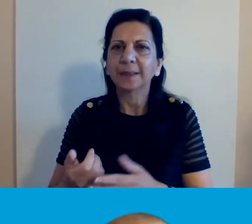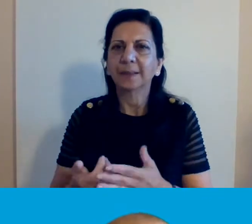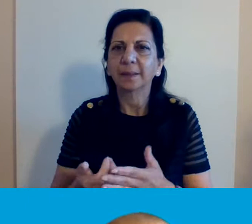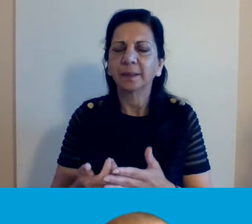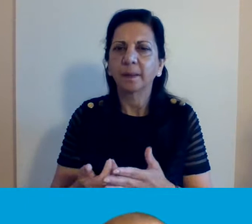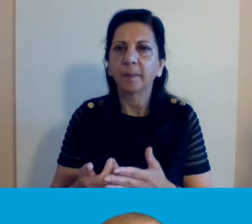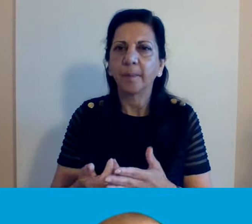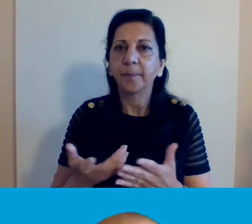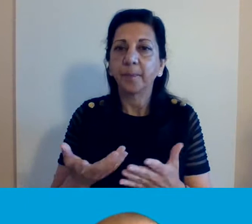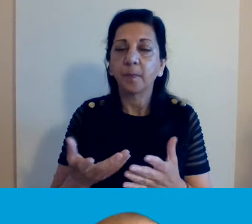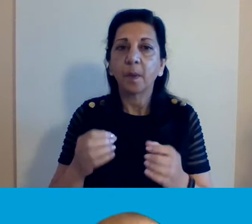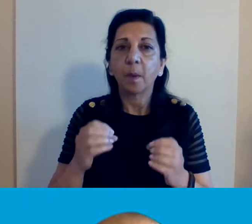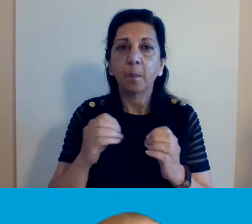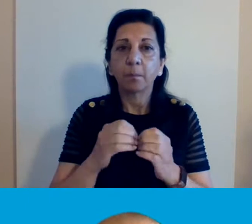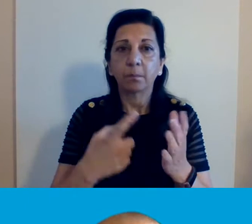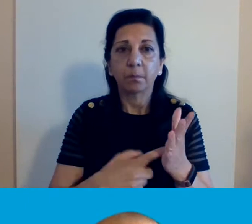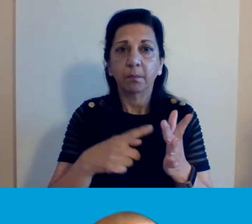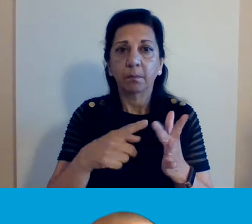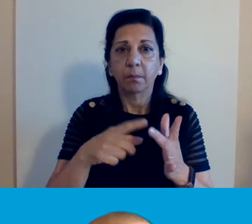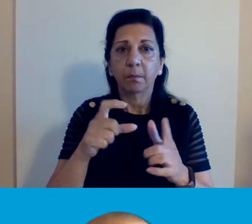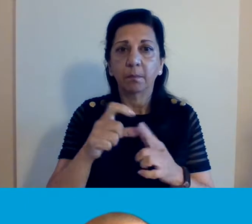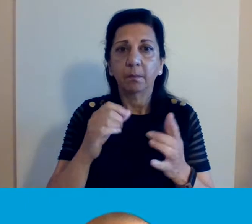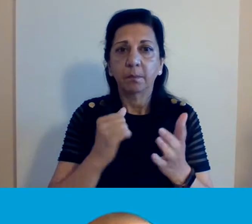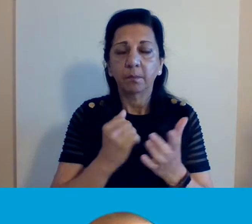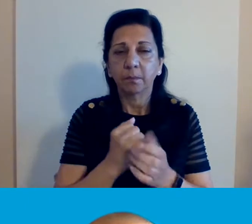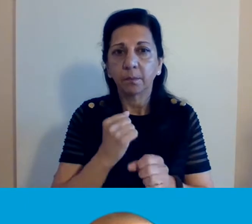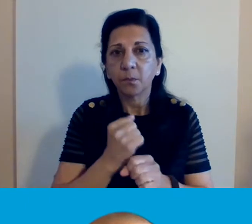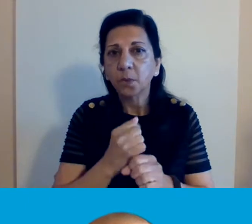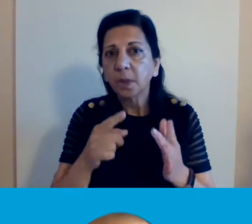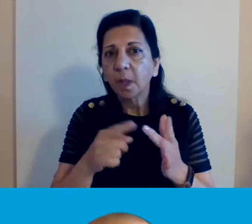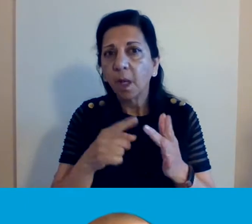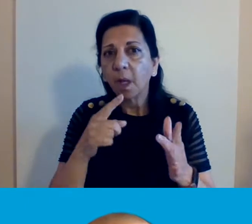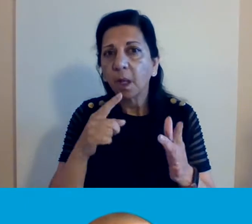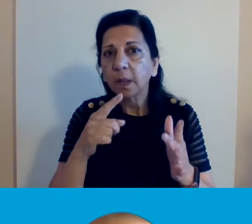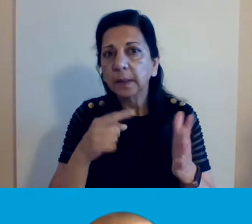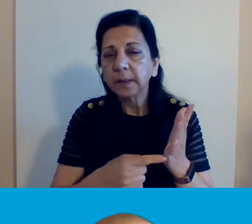start with that one, Brigid, do you want to give us a little update on that?